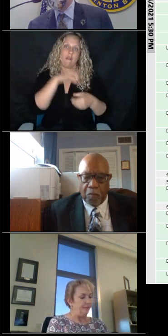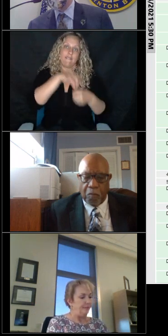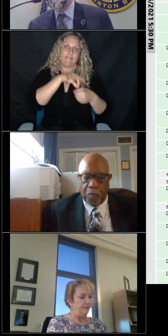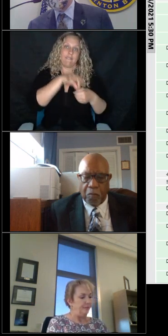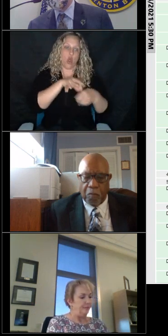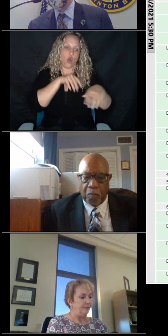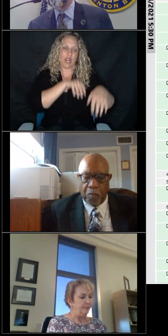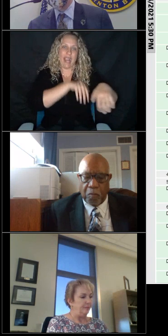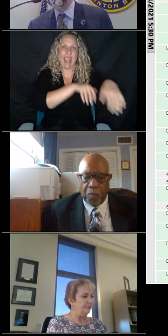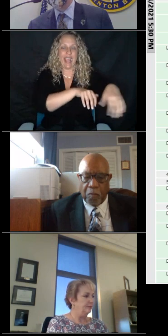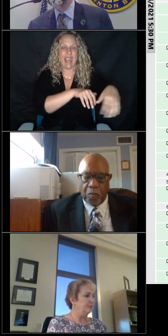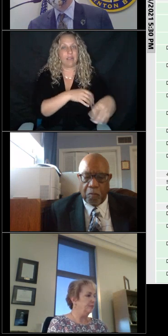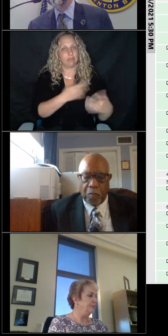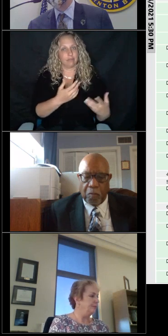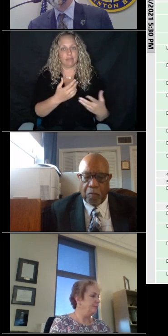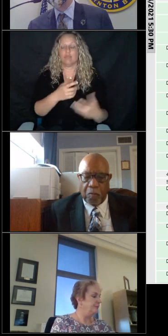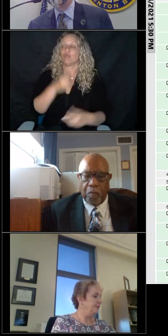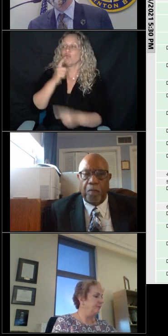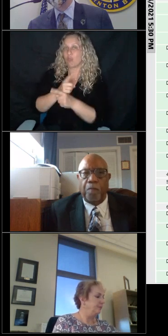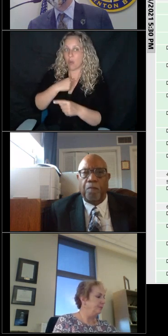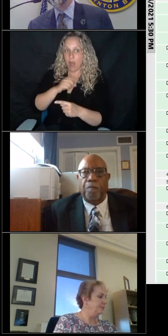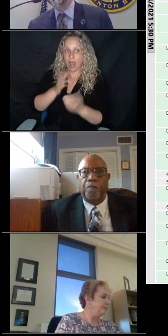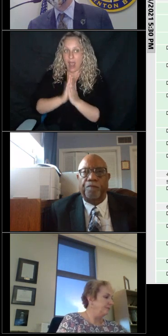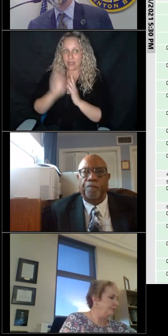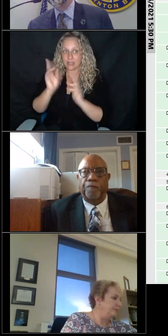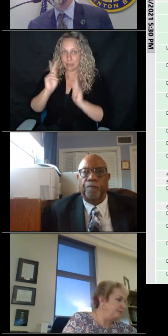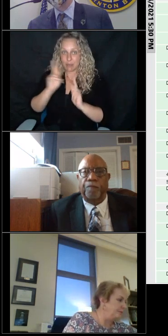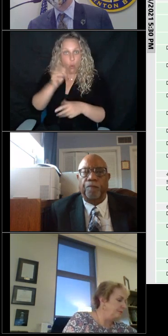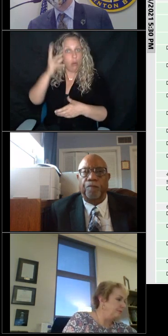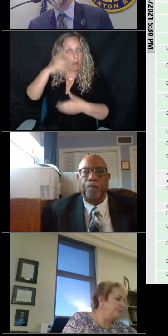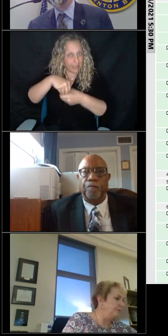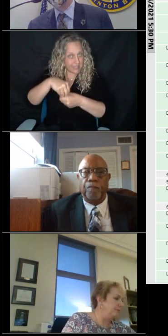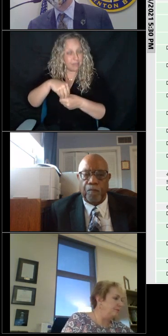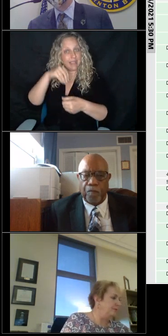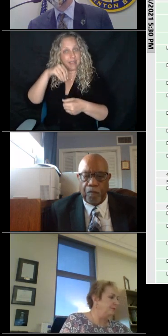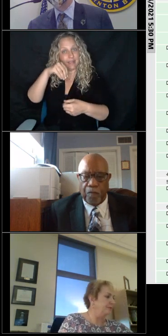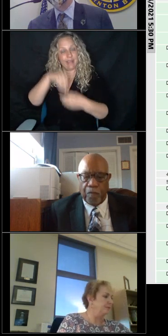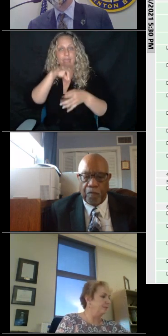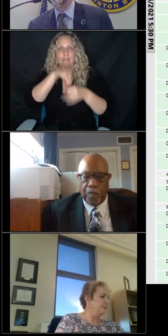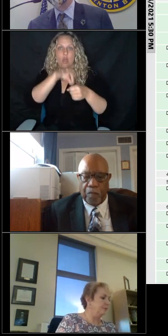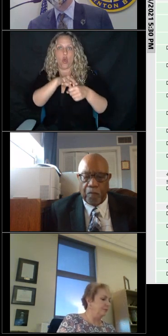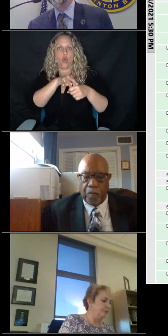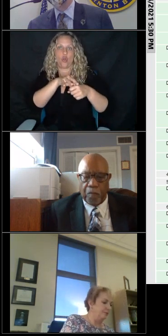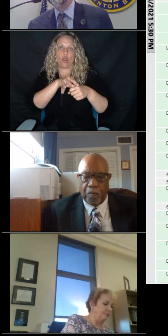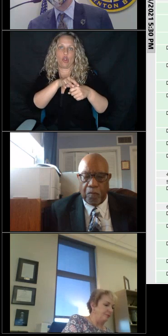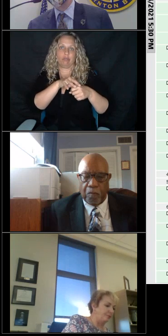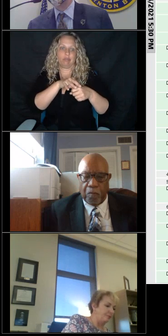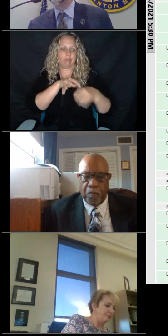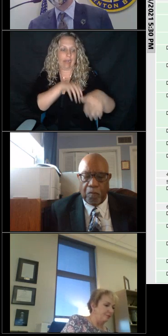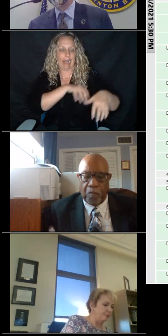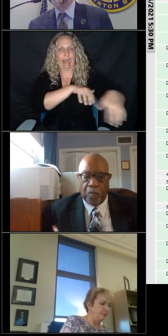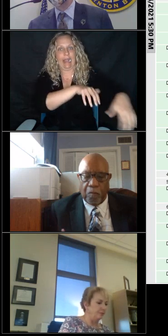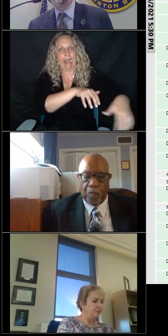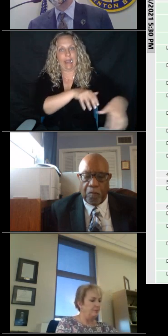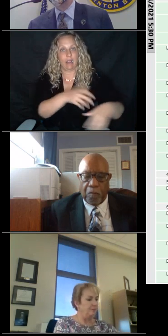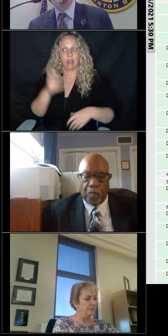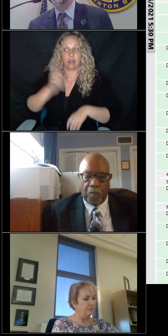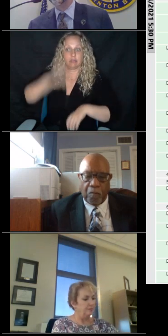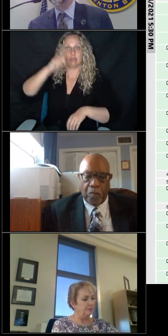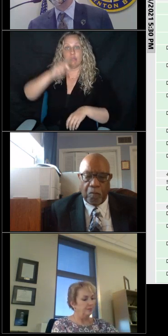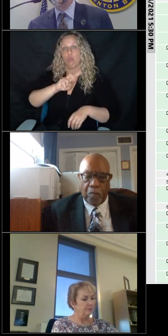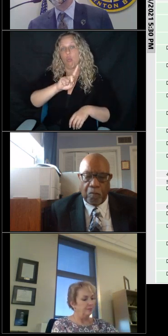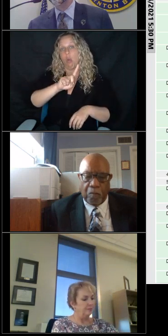Correct. We're actually asking people who are going to be participating in the votercade to come around 1:30 so we can make sure